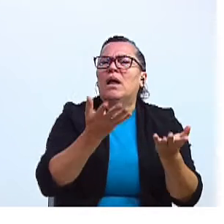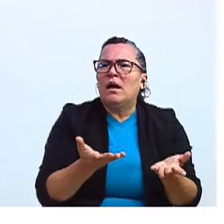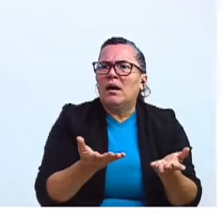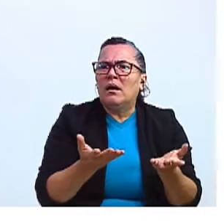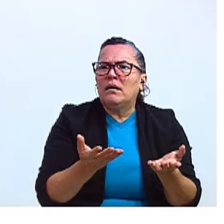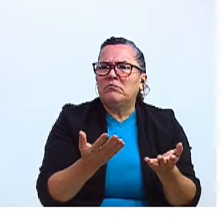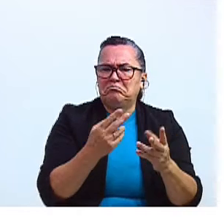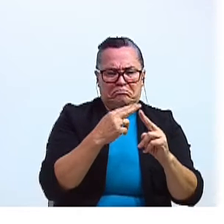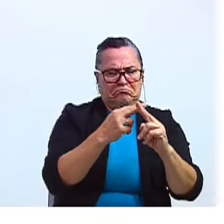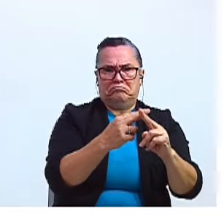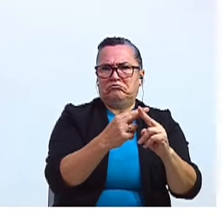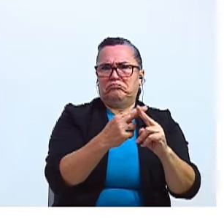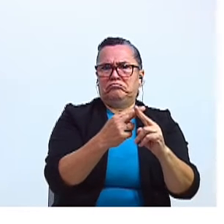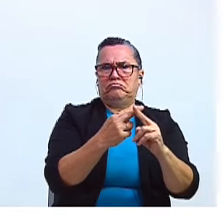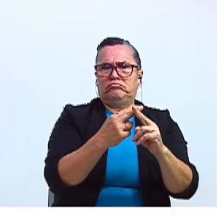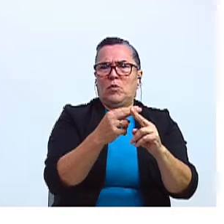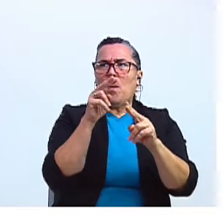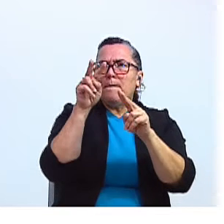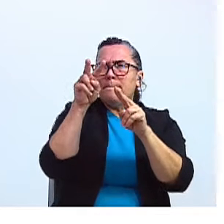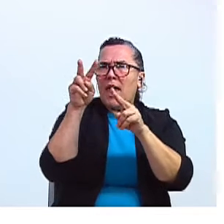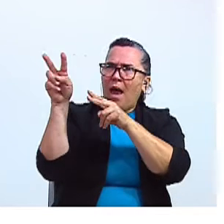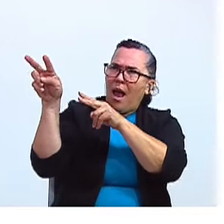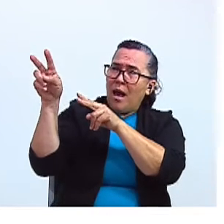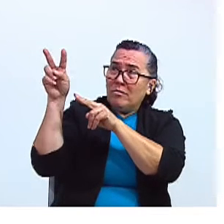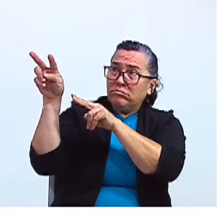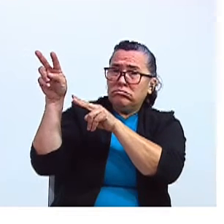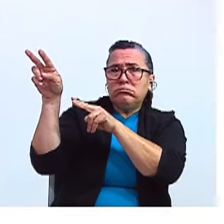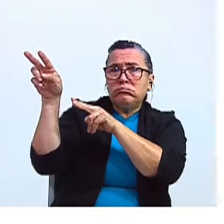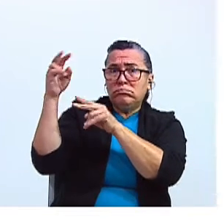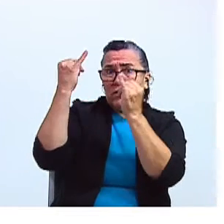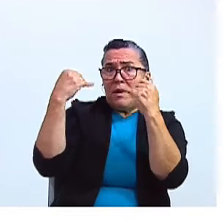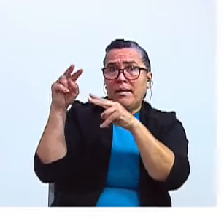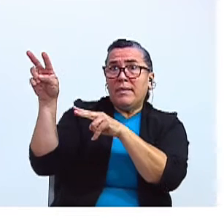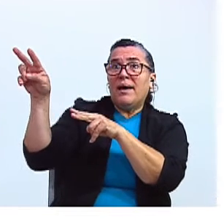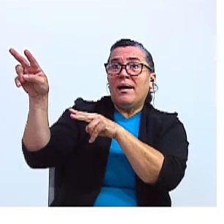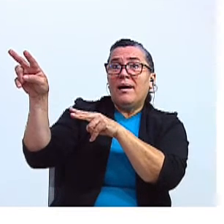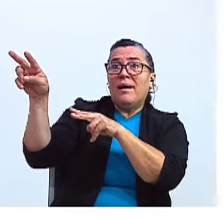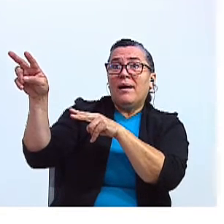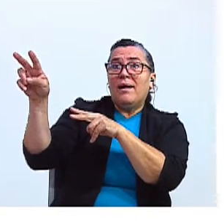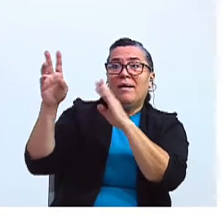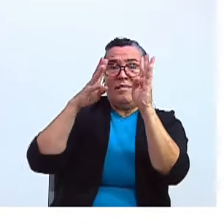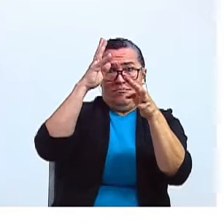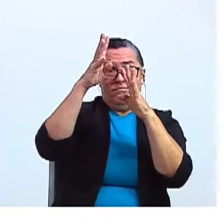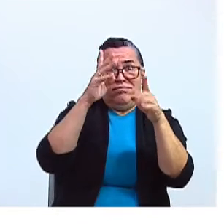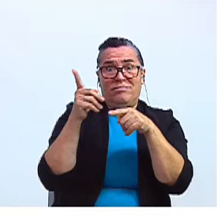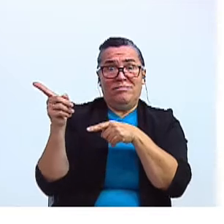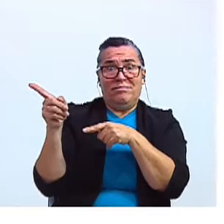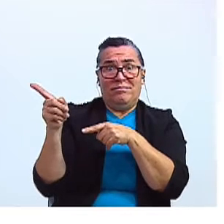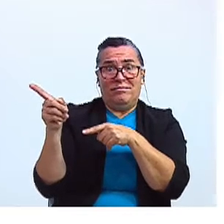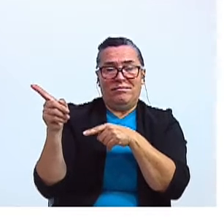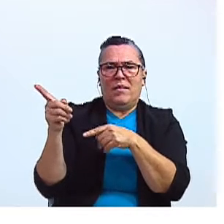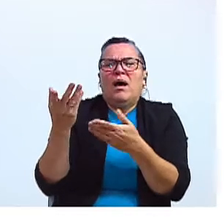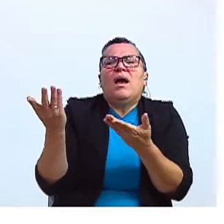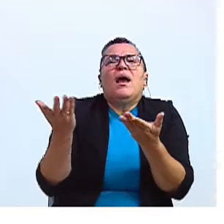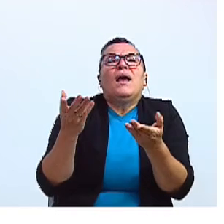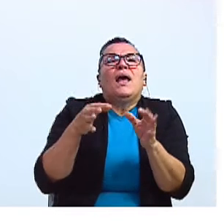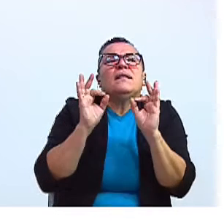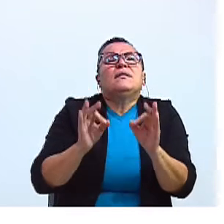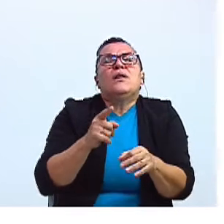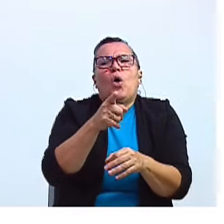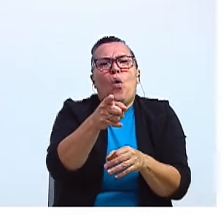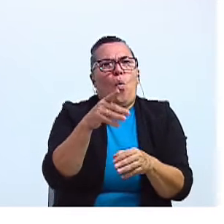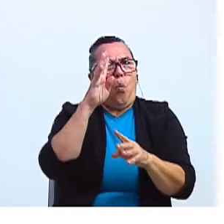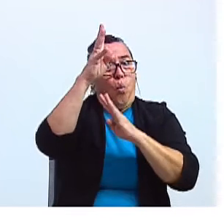it a name. Look at the image, very funny, right? Look at that invention. Okay, so what did you decide